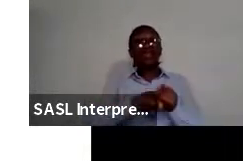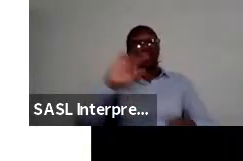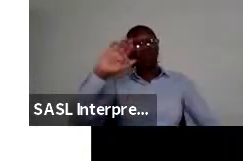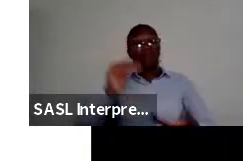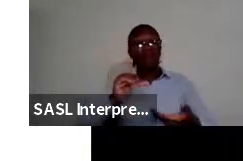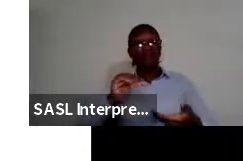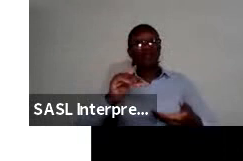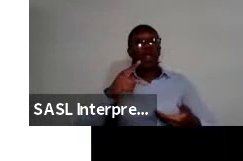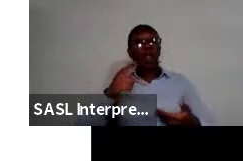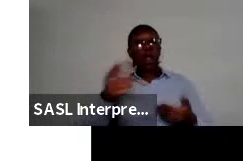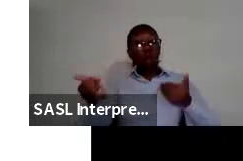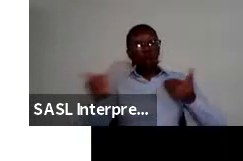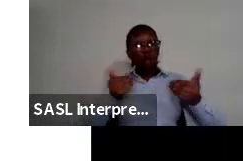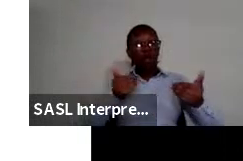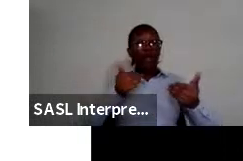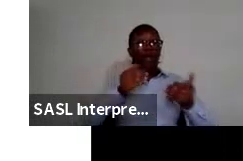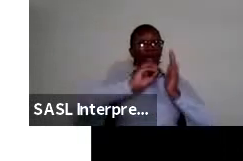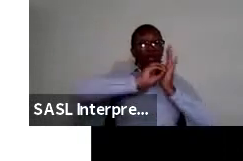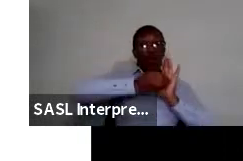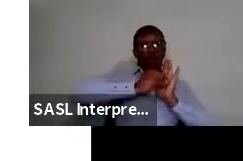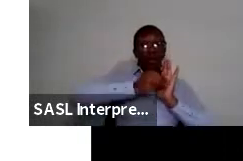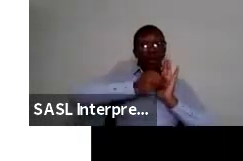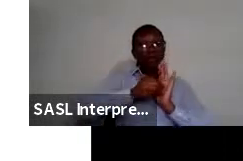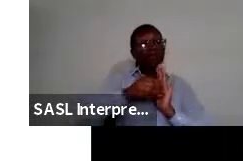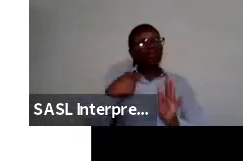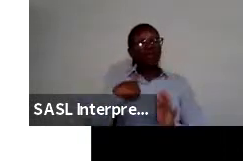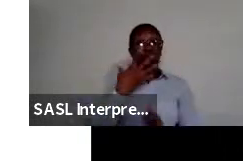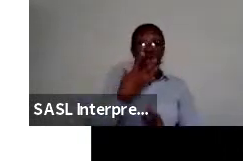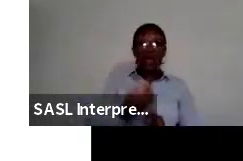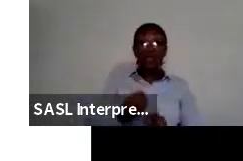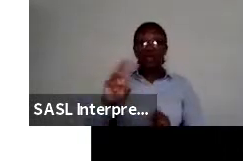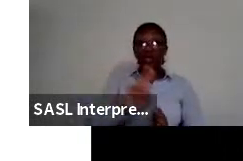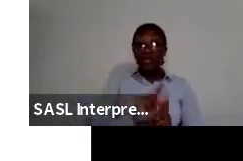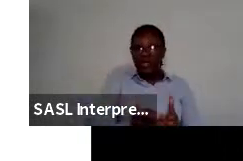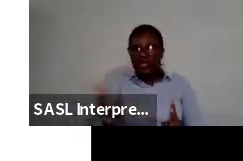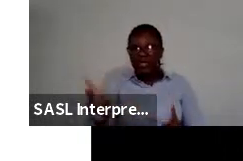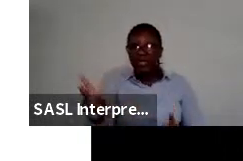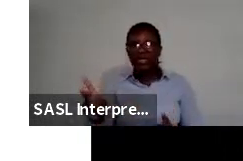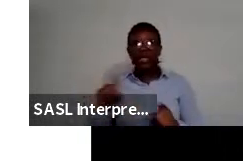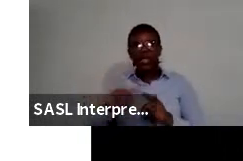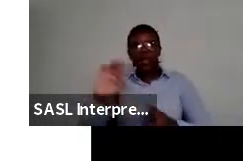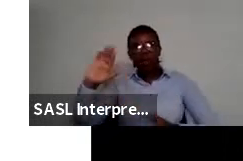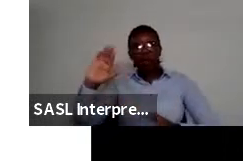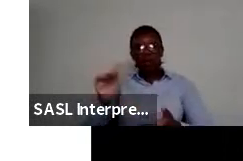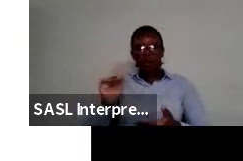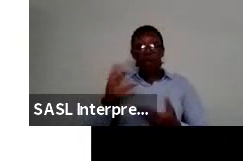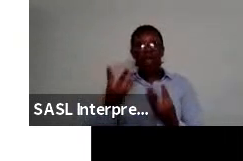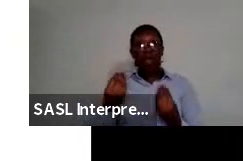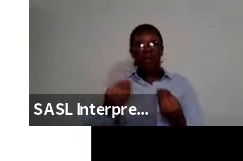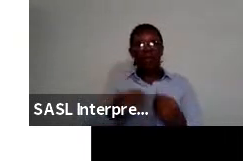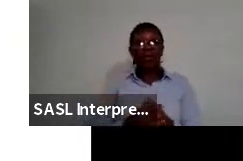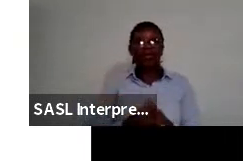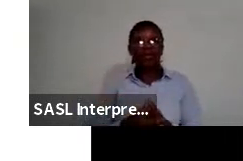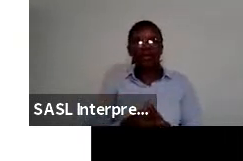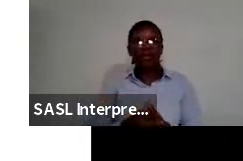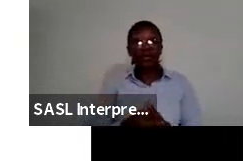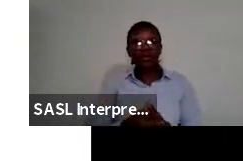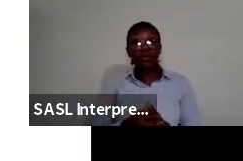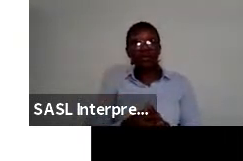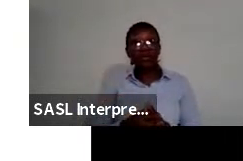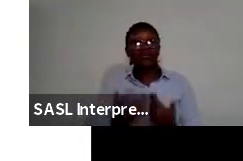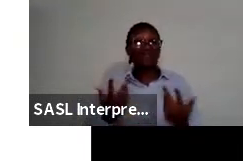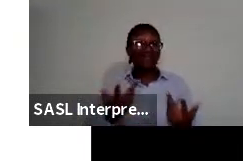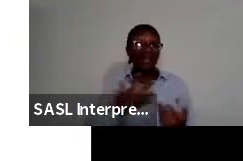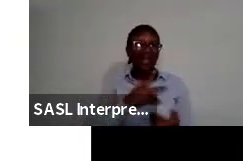as the increase in criminal convictions to deter the criminals from doing that. How are we doing it in other